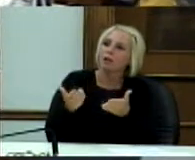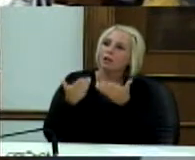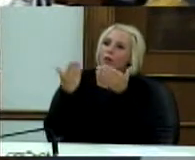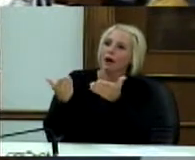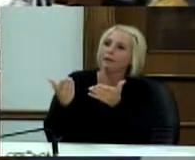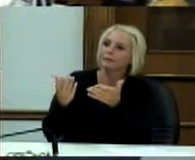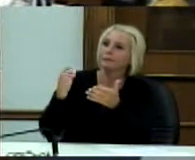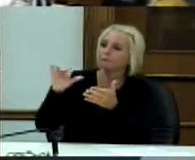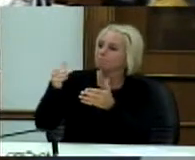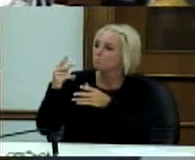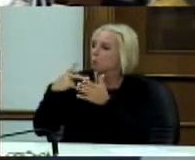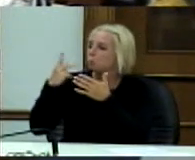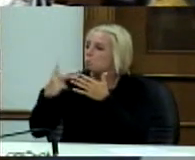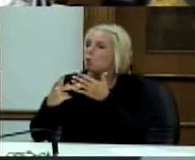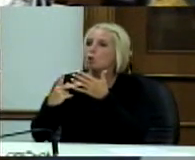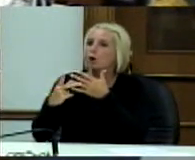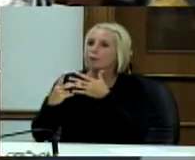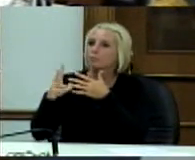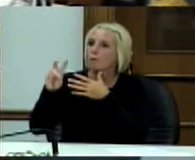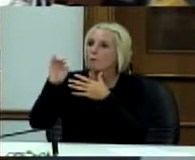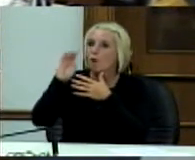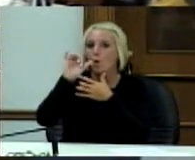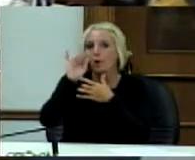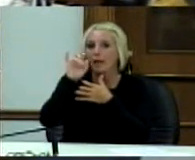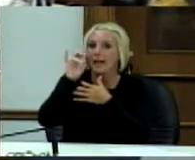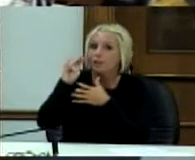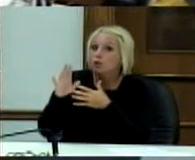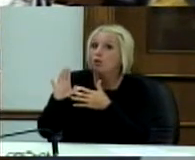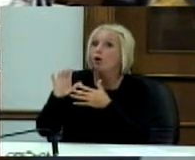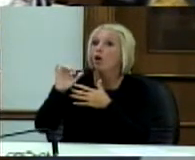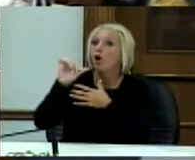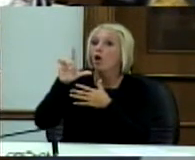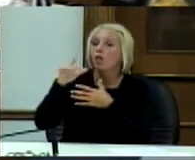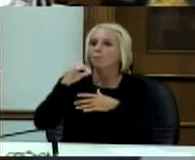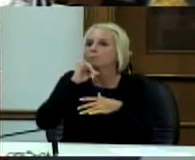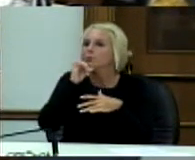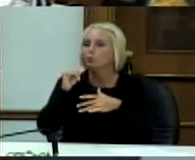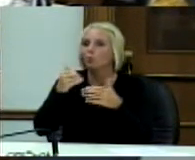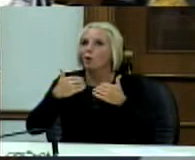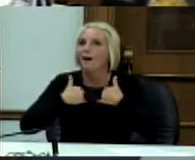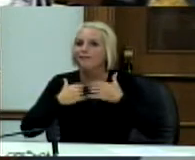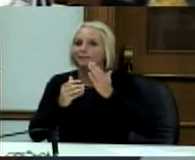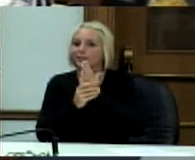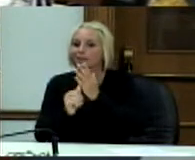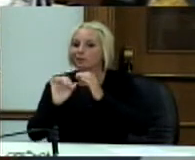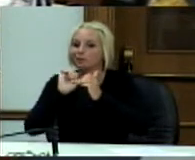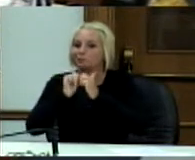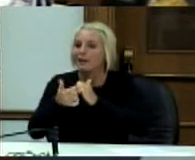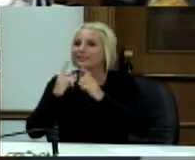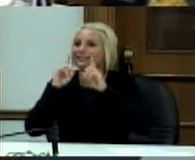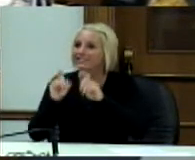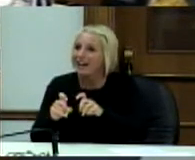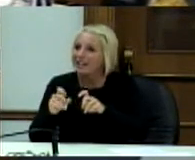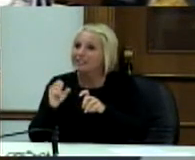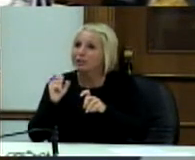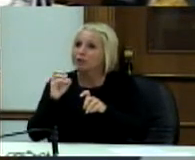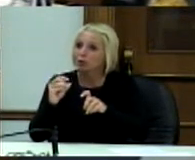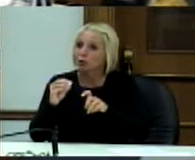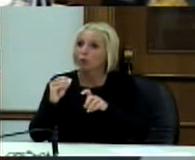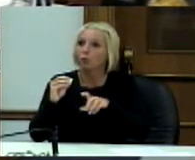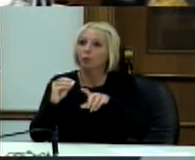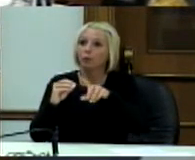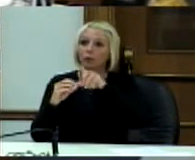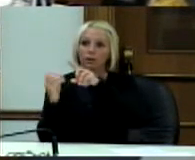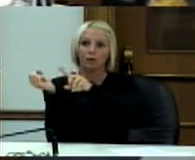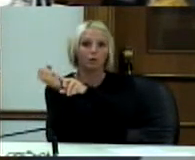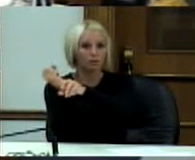some vocational programs Yep. at the college, but some people don't quite have the skills to pass the test to get into those certification programs. Right. from